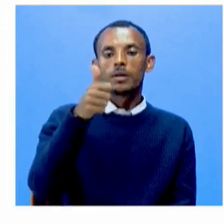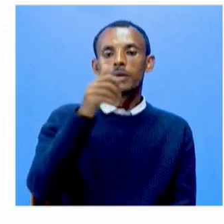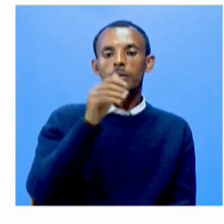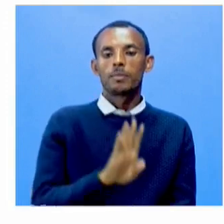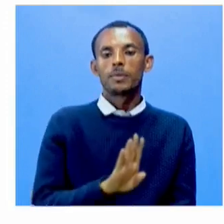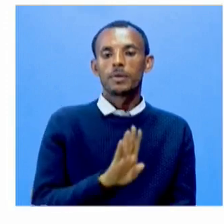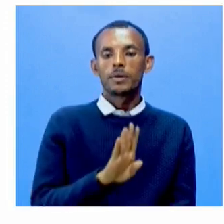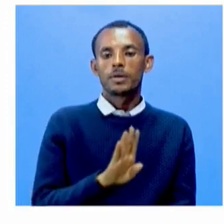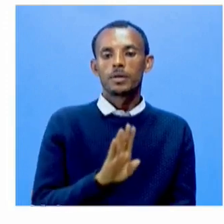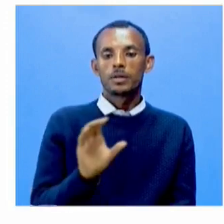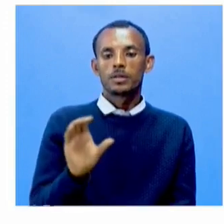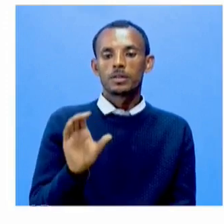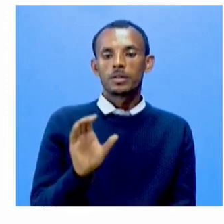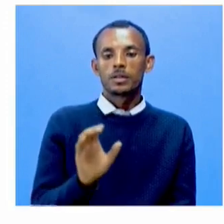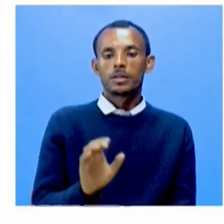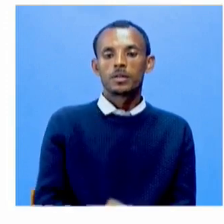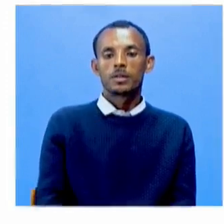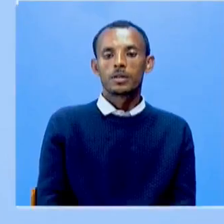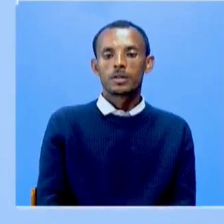B, C.